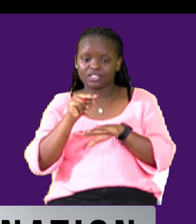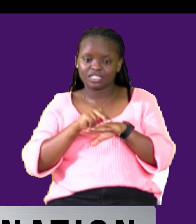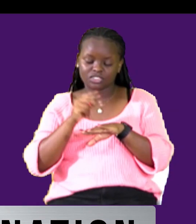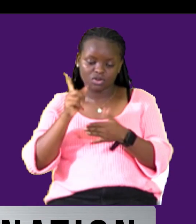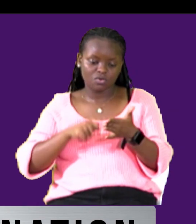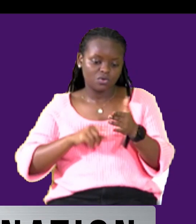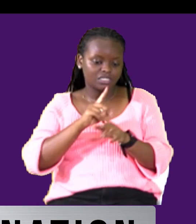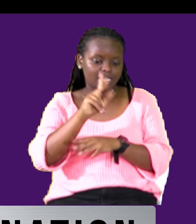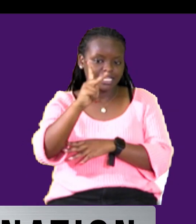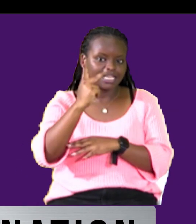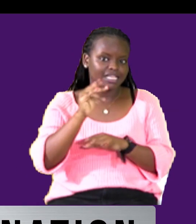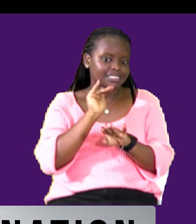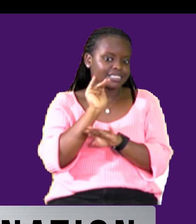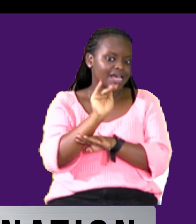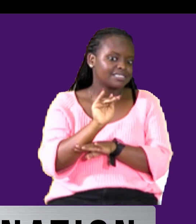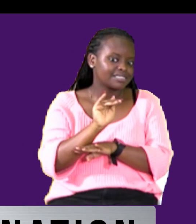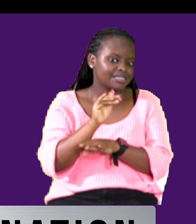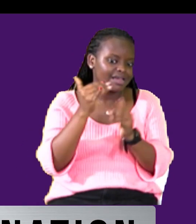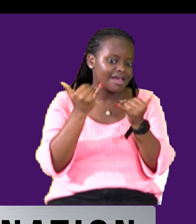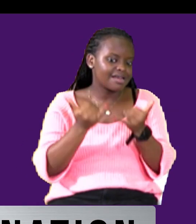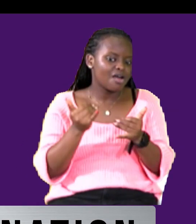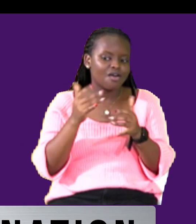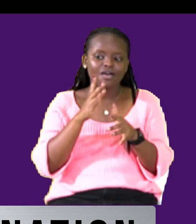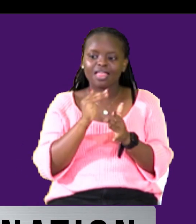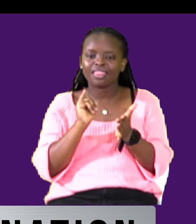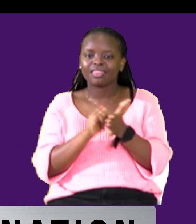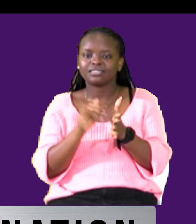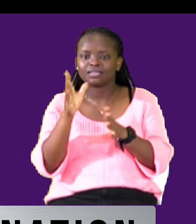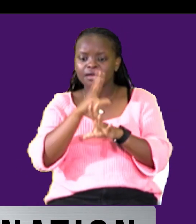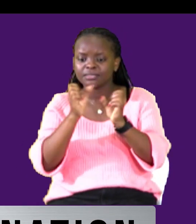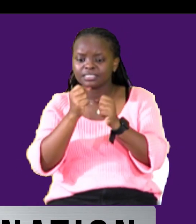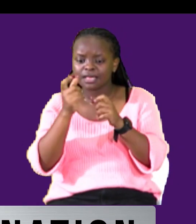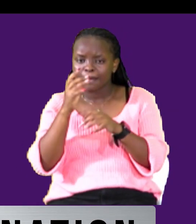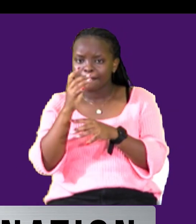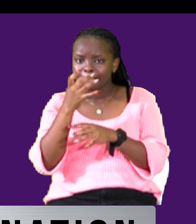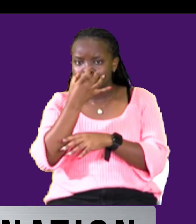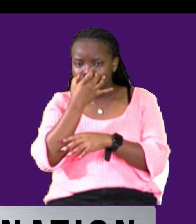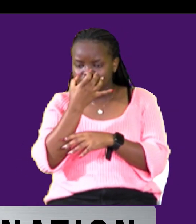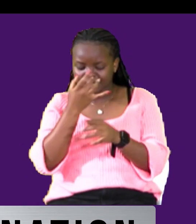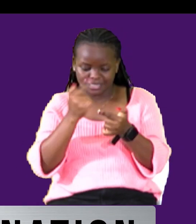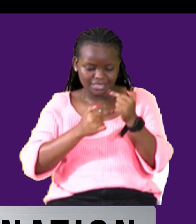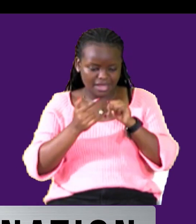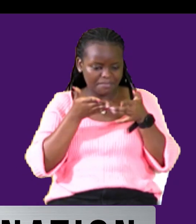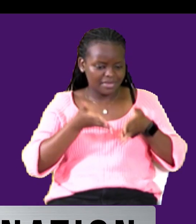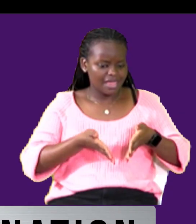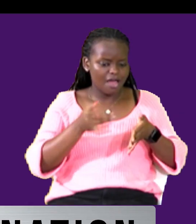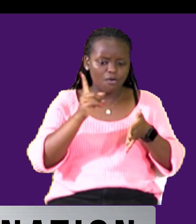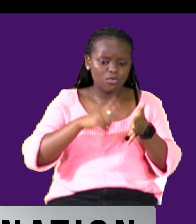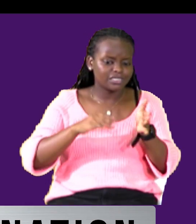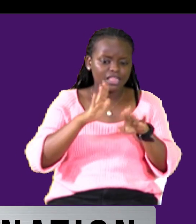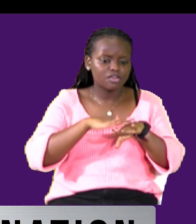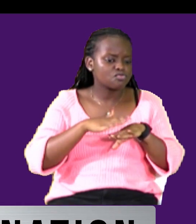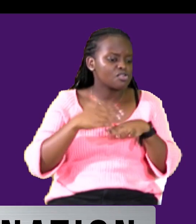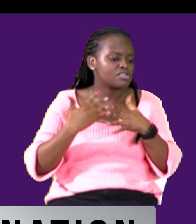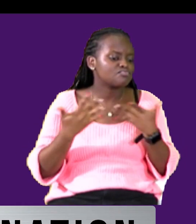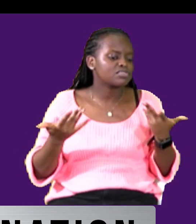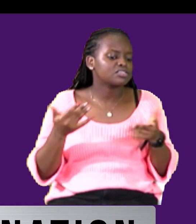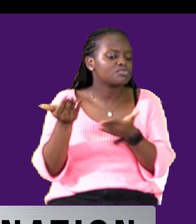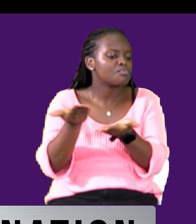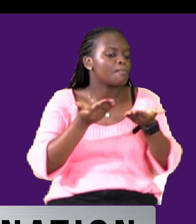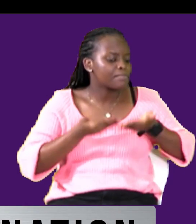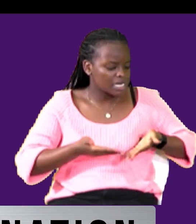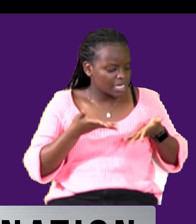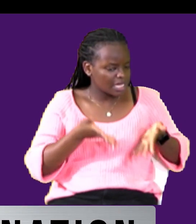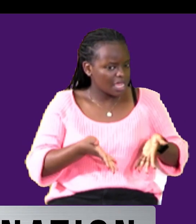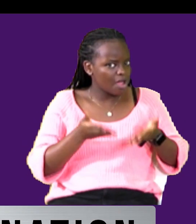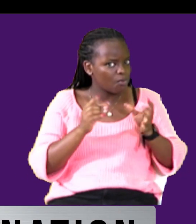are asking is, now that Mr. President, you have come here, what are the goodies you are bringing on board? That